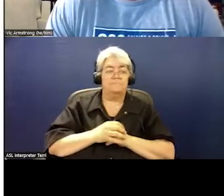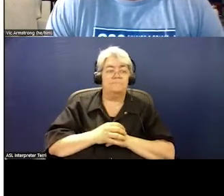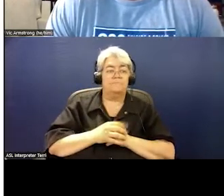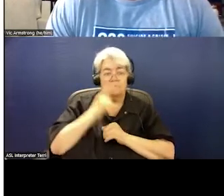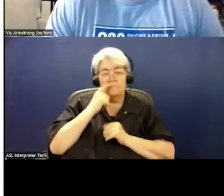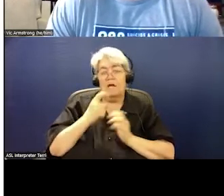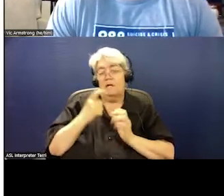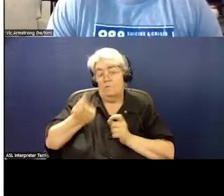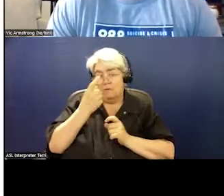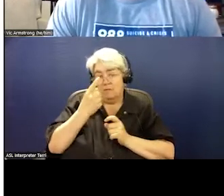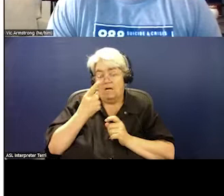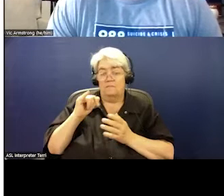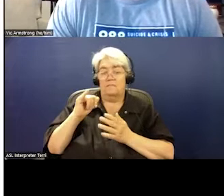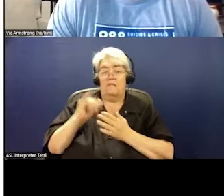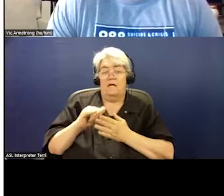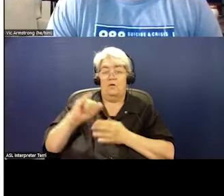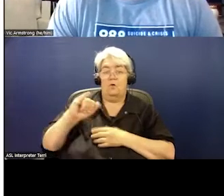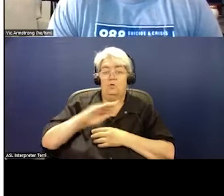that